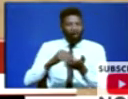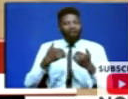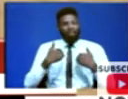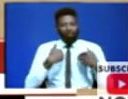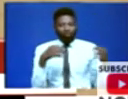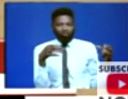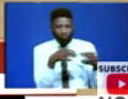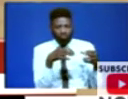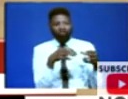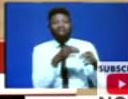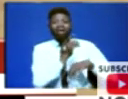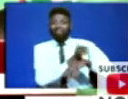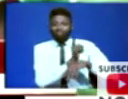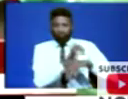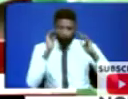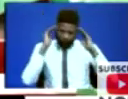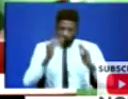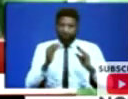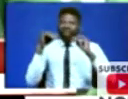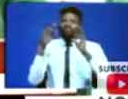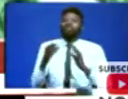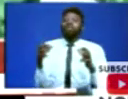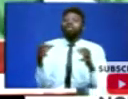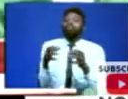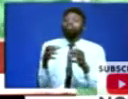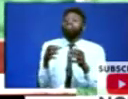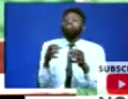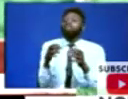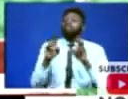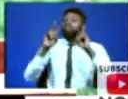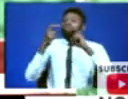masuala ya kinidhamu miongoni mwa walimu. Wycliffe Okech, Darubini.